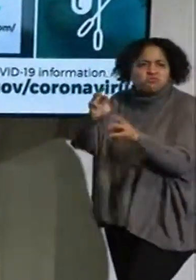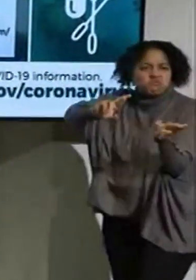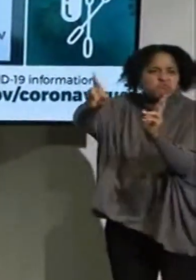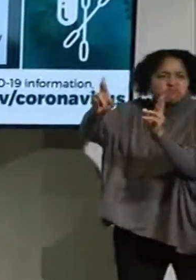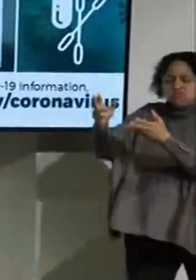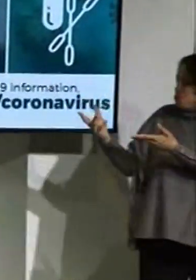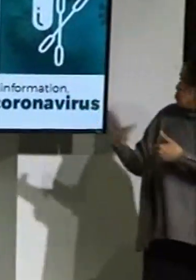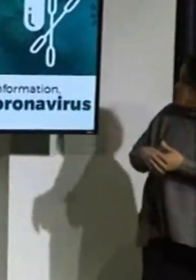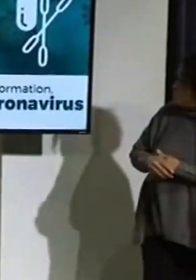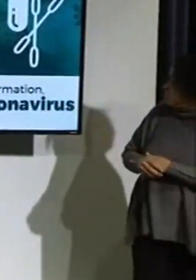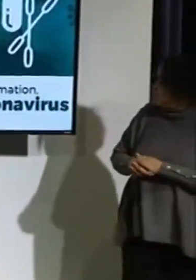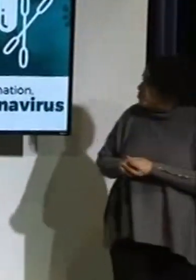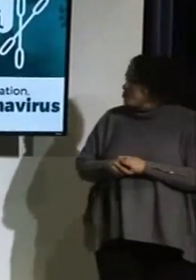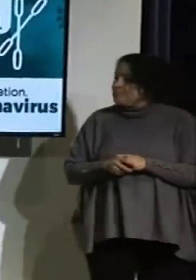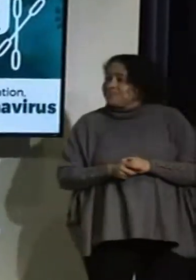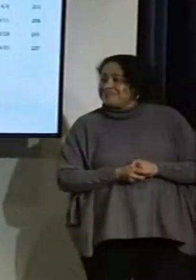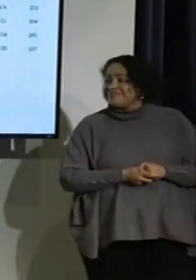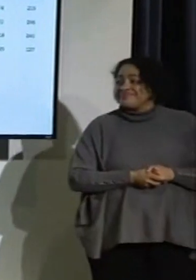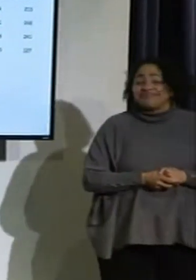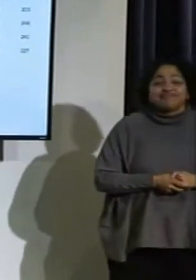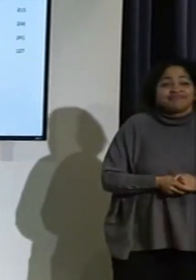come up here.